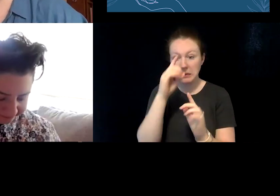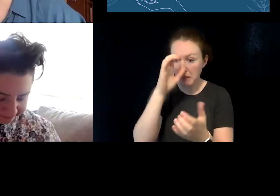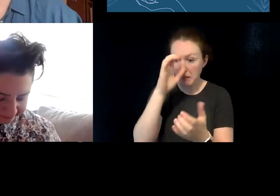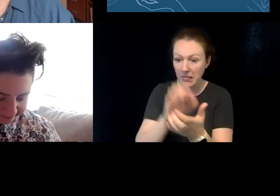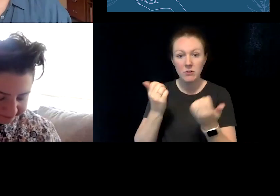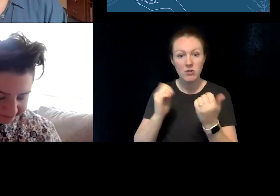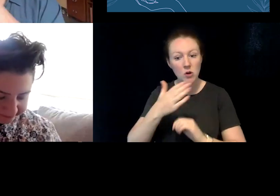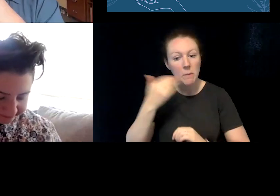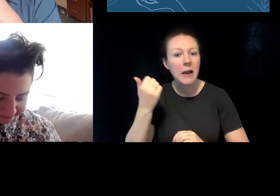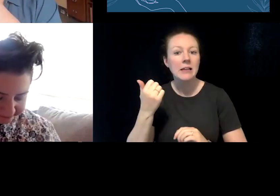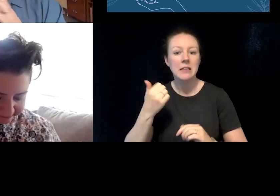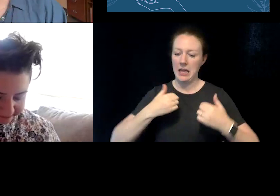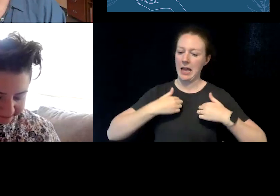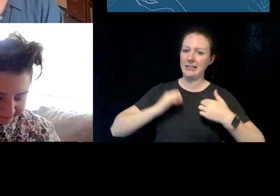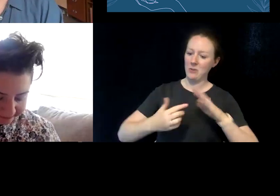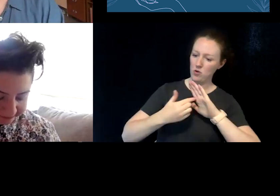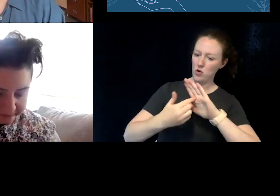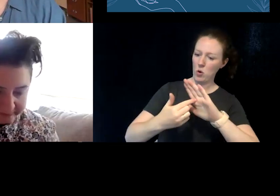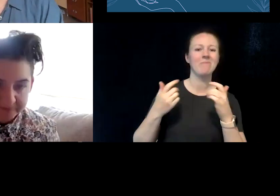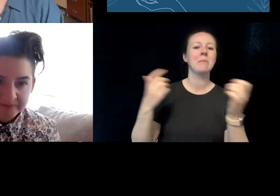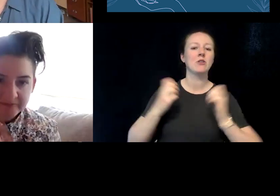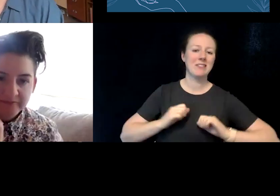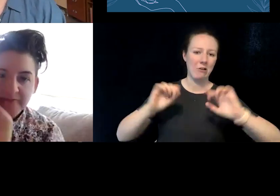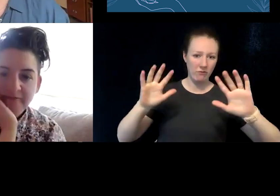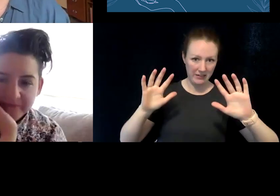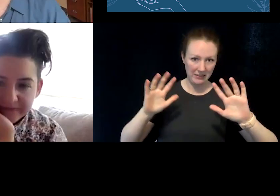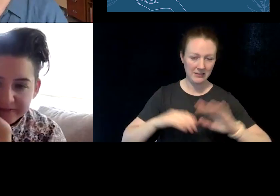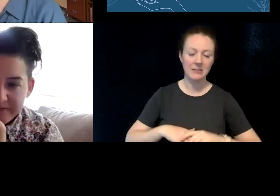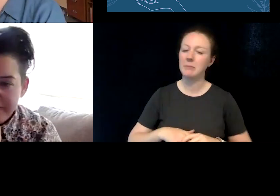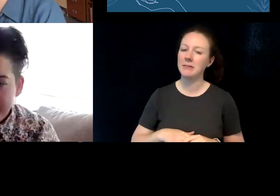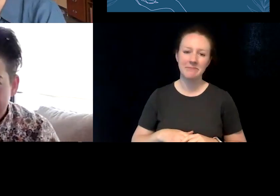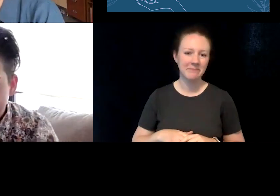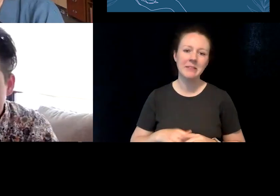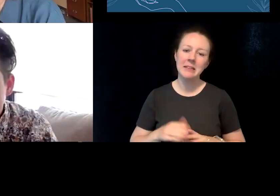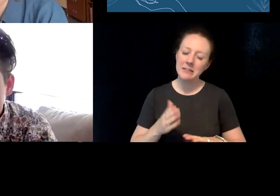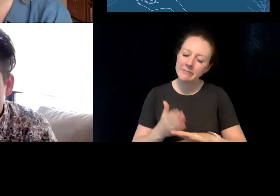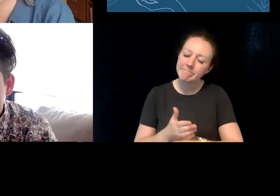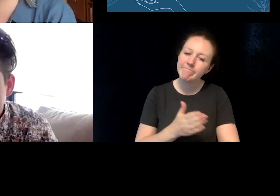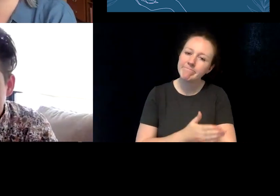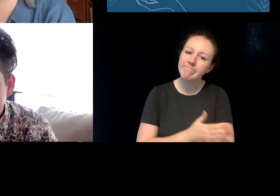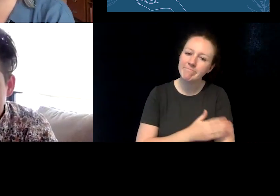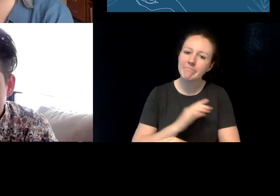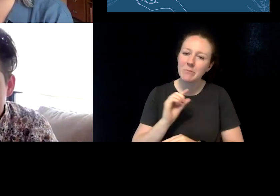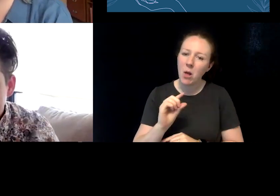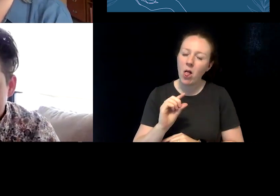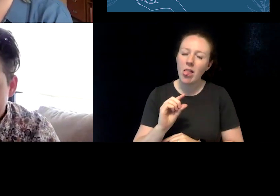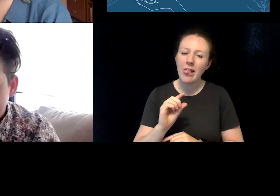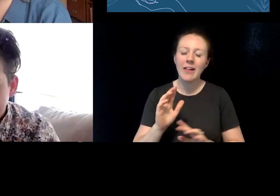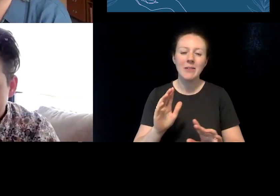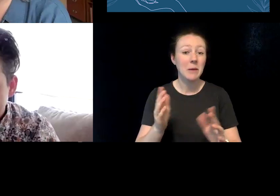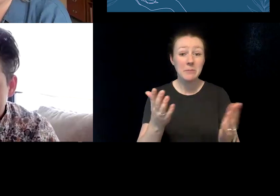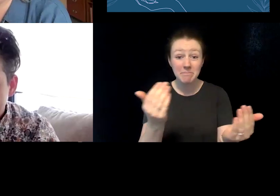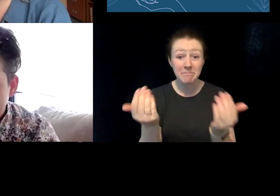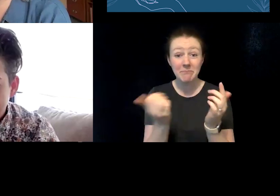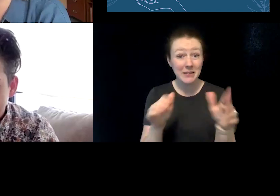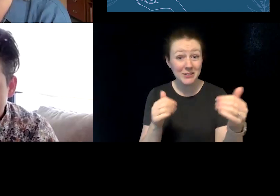biggest sacrifices. But I think that's getting better, and it is a learning curve. And anyway, I'd love a hobby. So if anybody has any